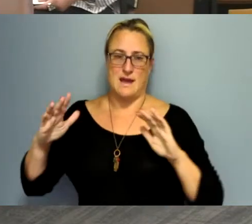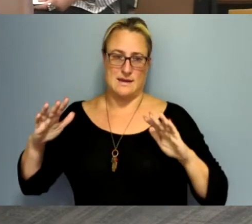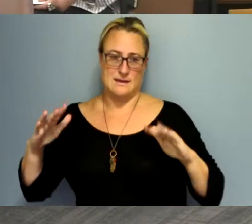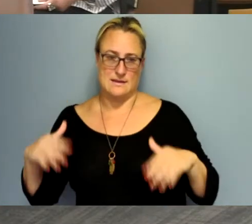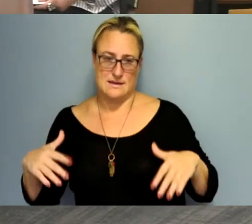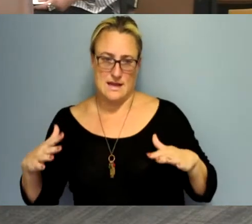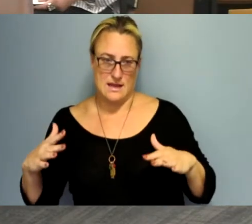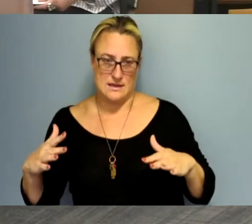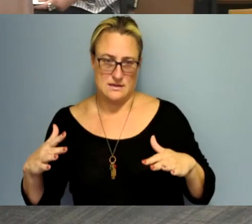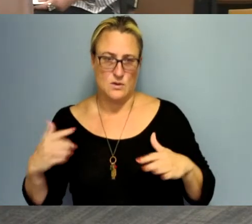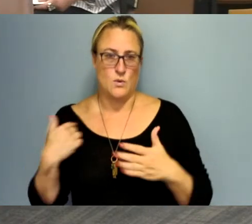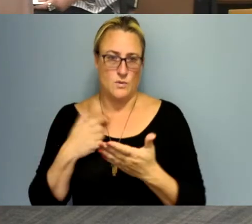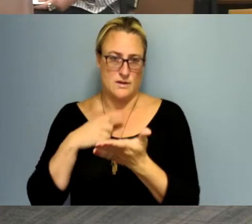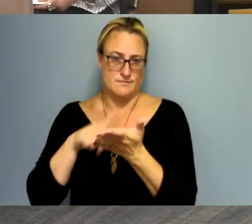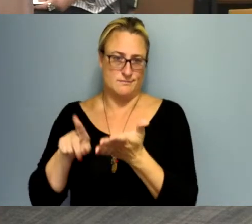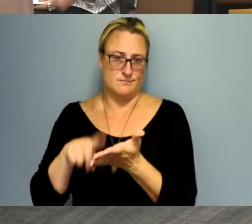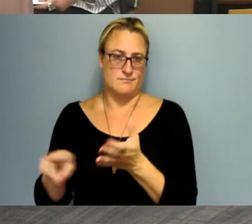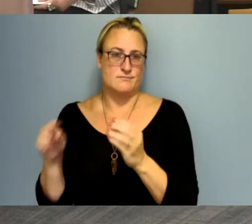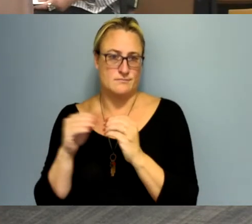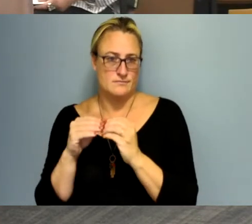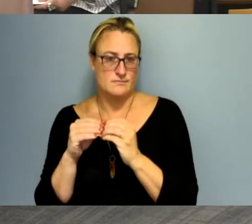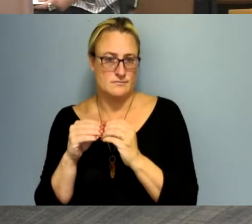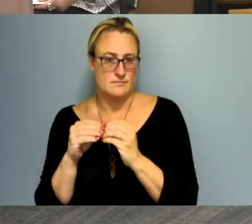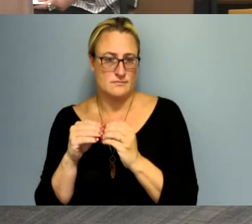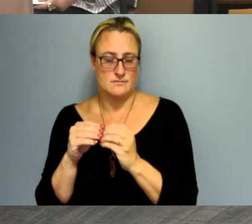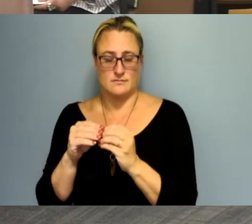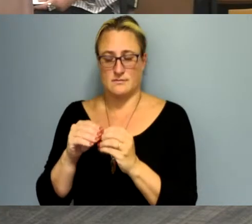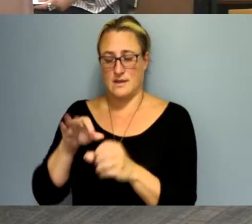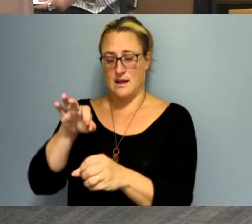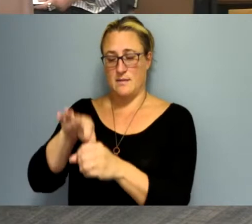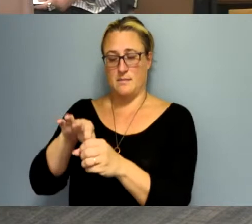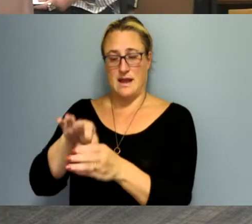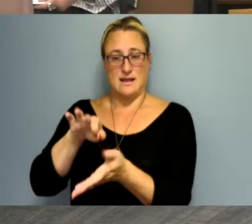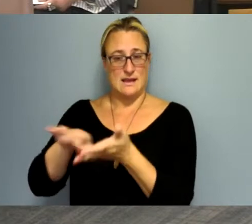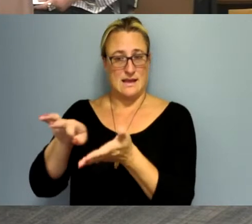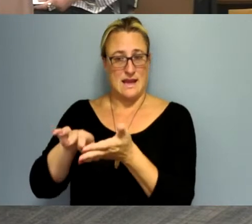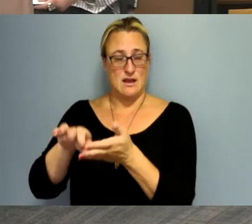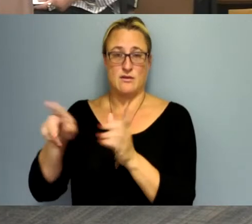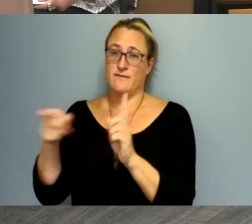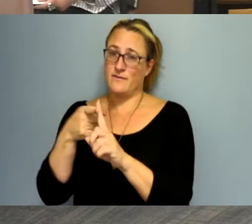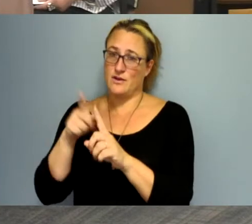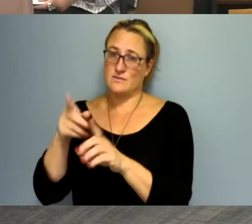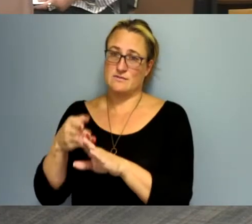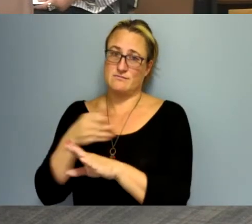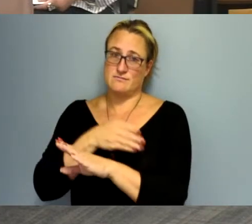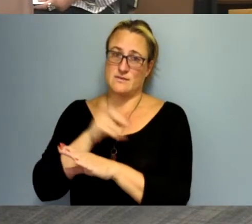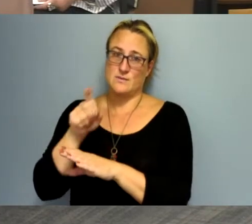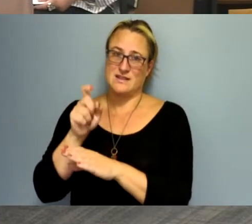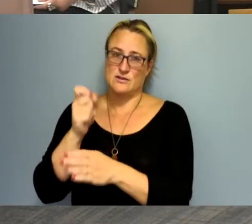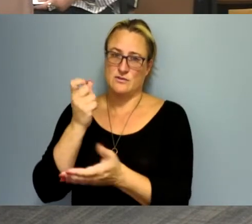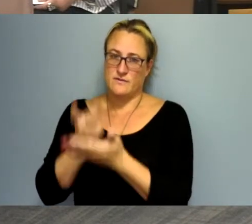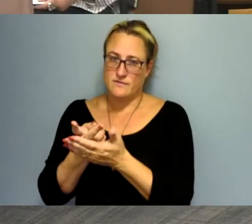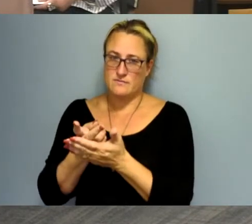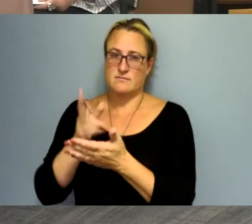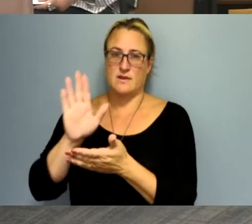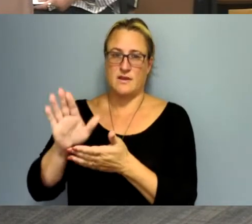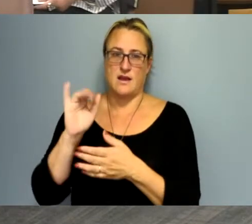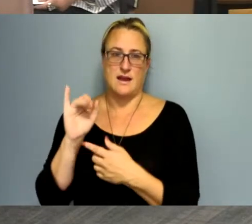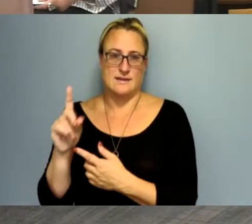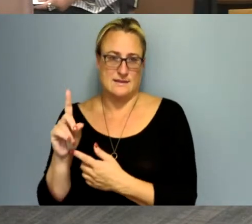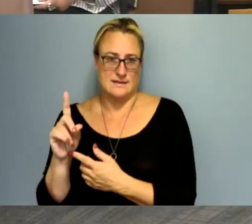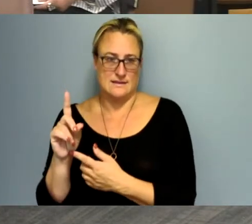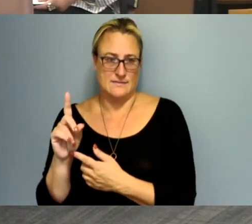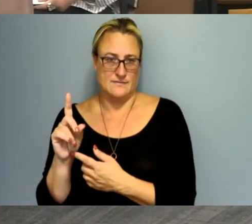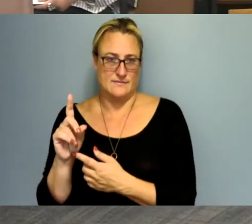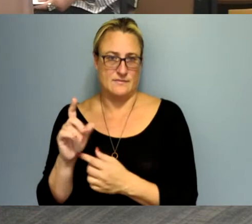verification. So before a ballot can be counted, we do have to verify the voter's ID. So even though the batch type